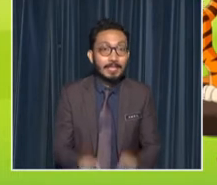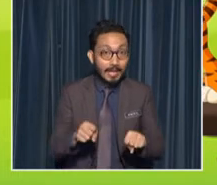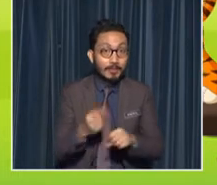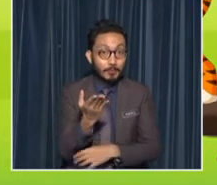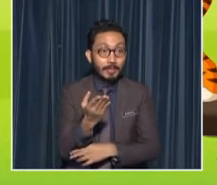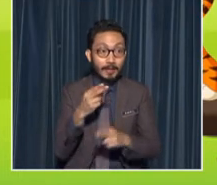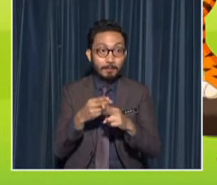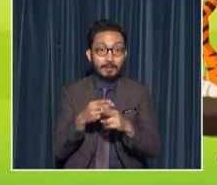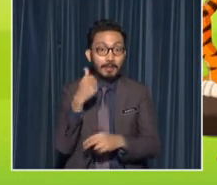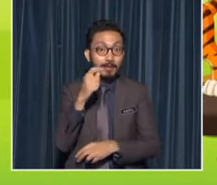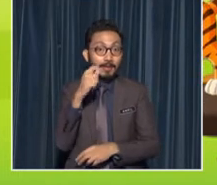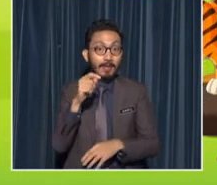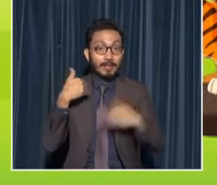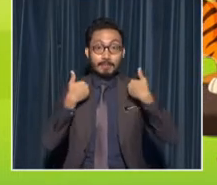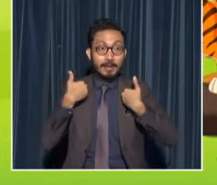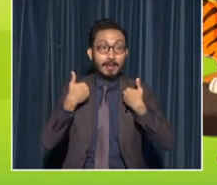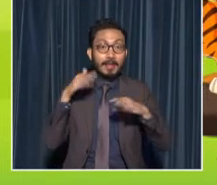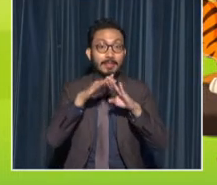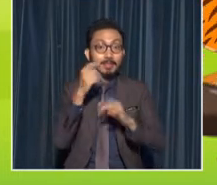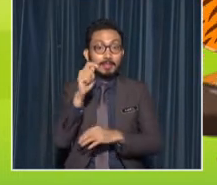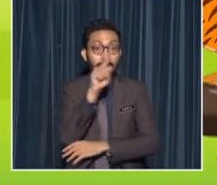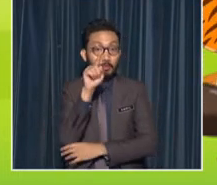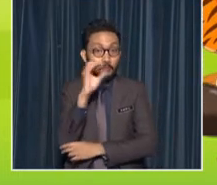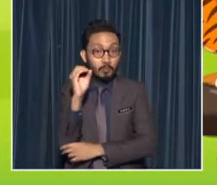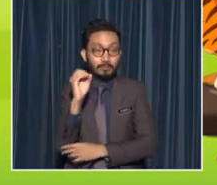you name the animals at the zoo?